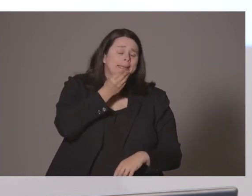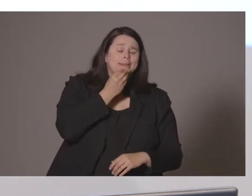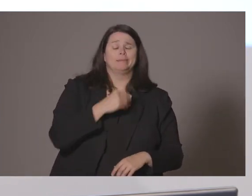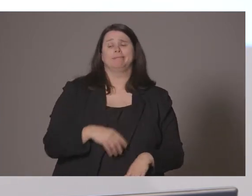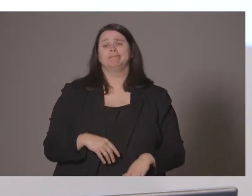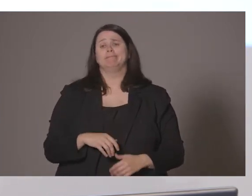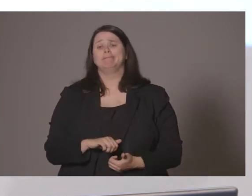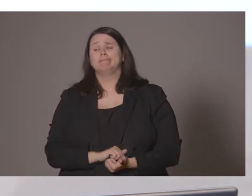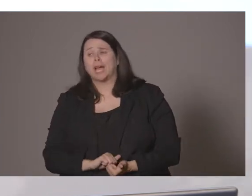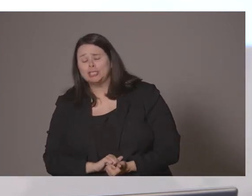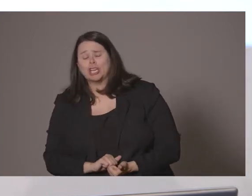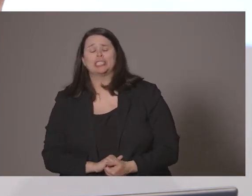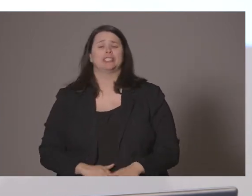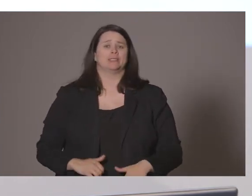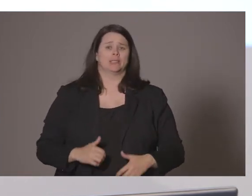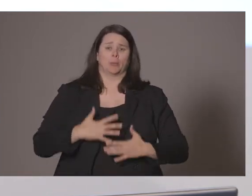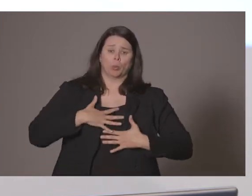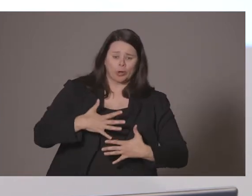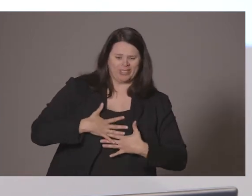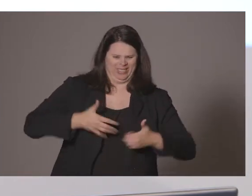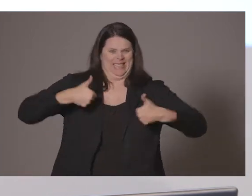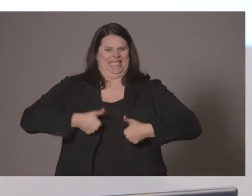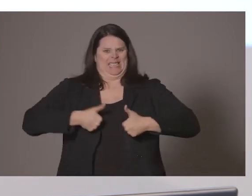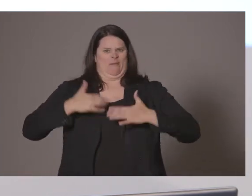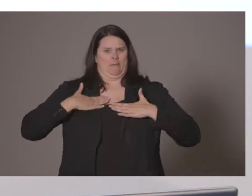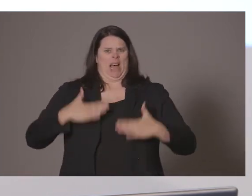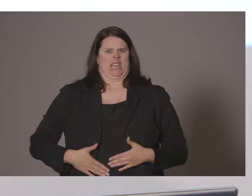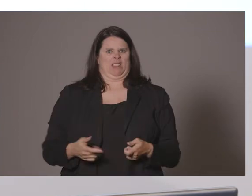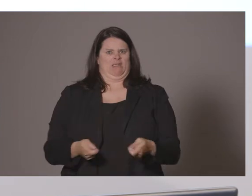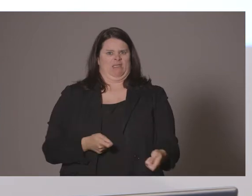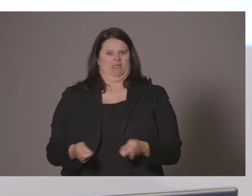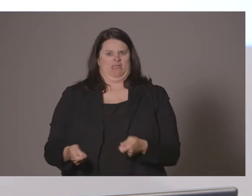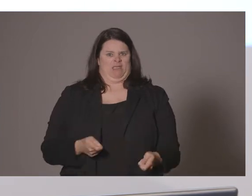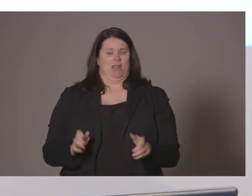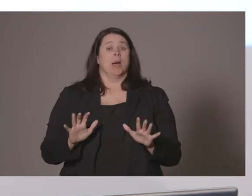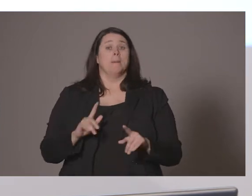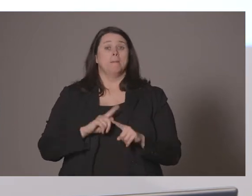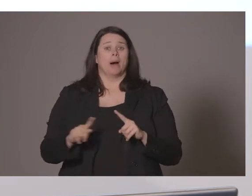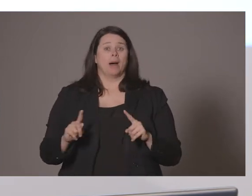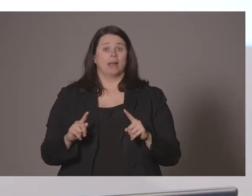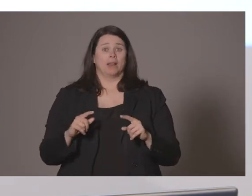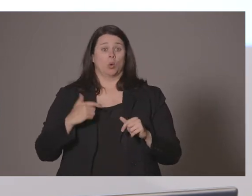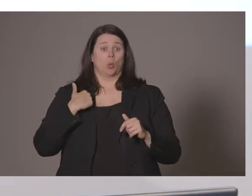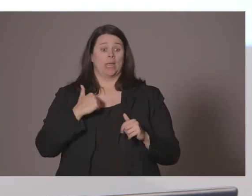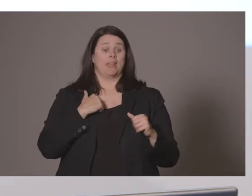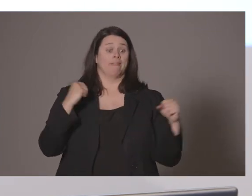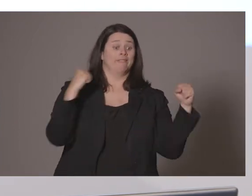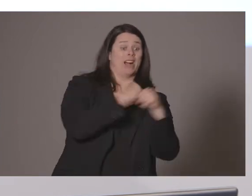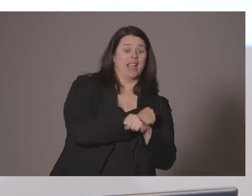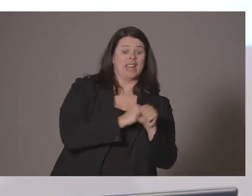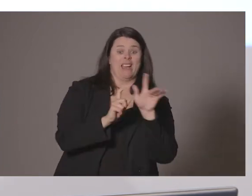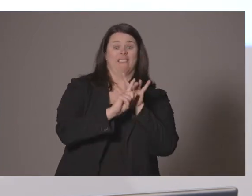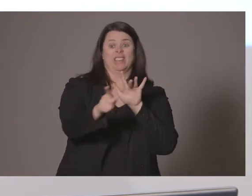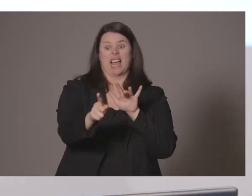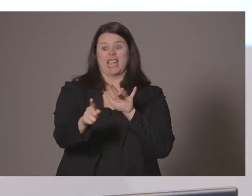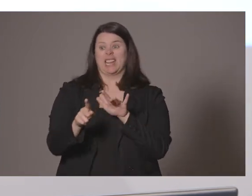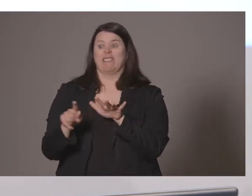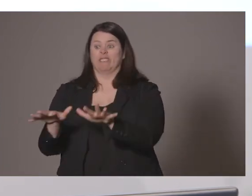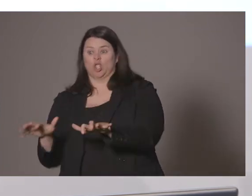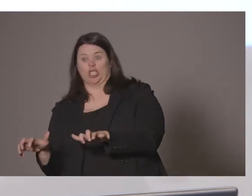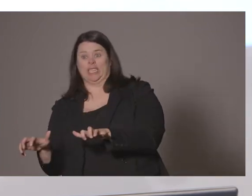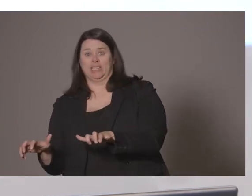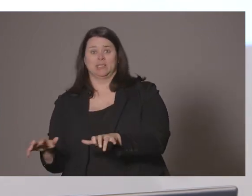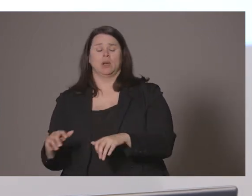to moderating trauma, we generally go in that order of those fight, flight, freeze, faint, fawn